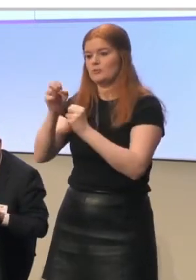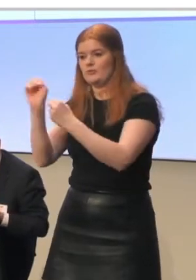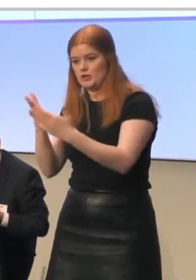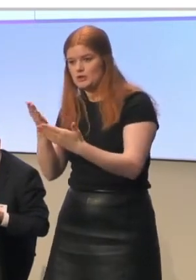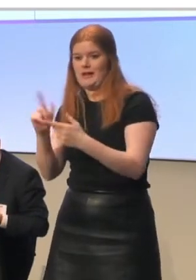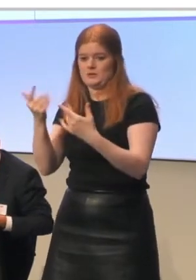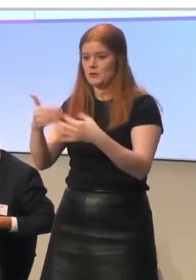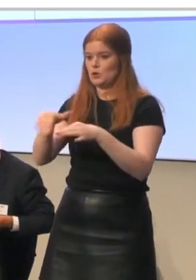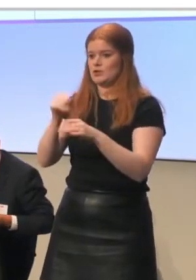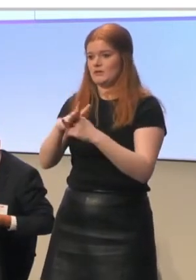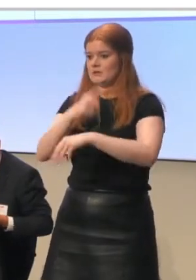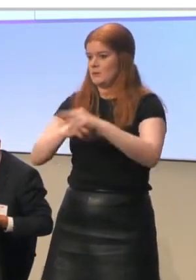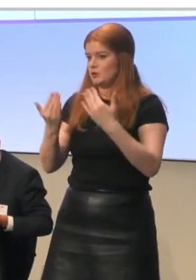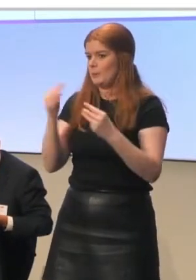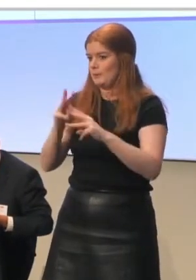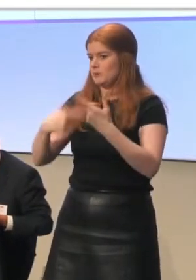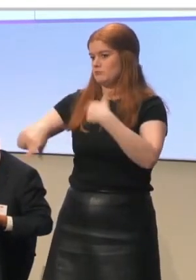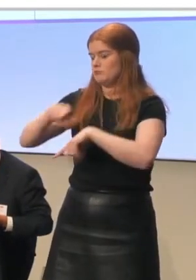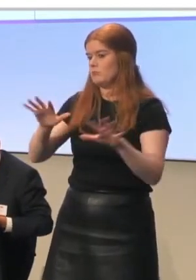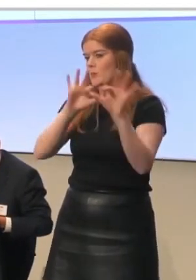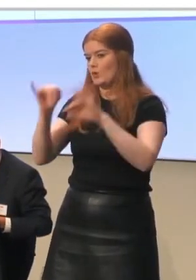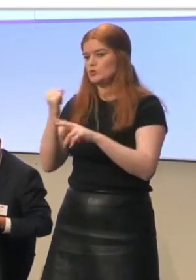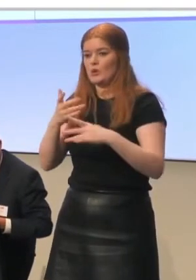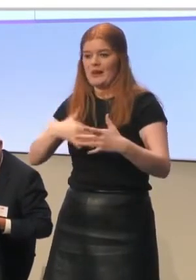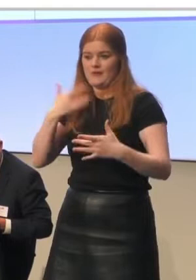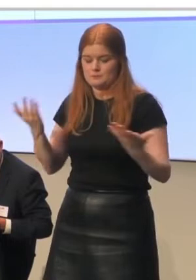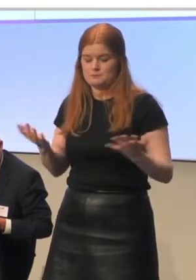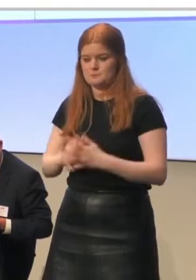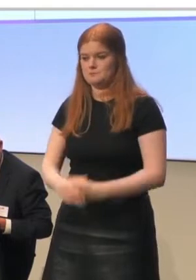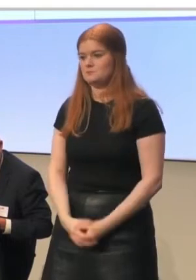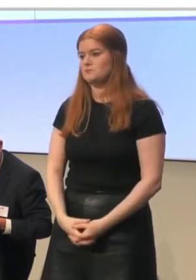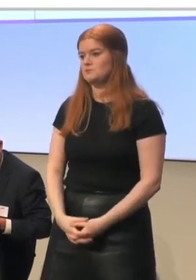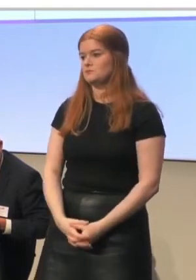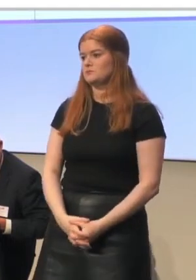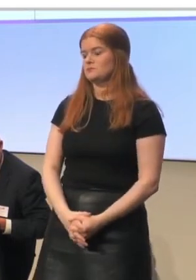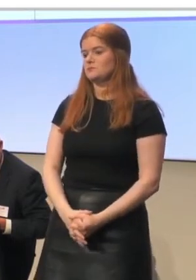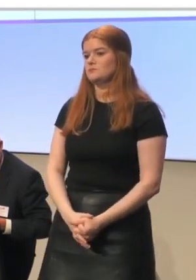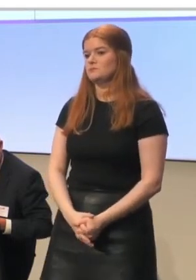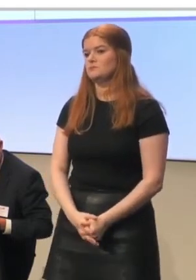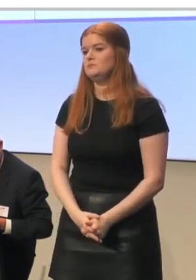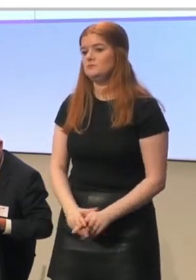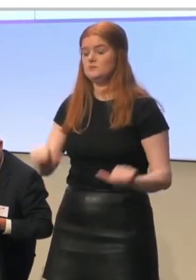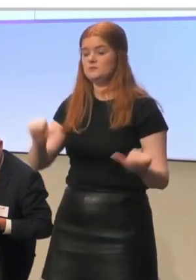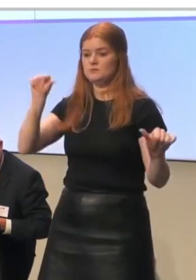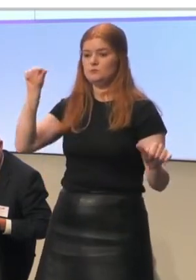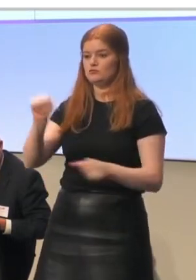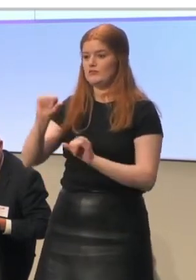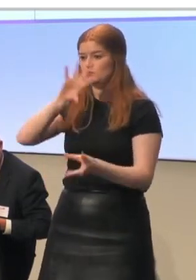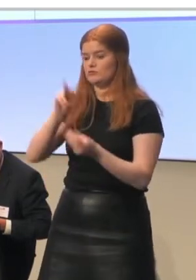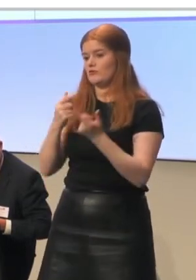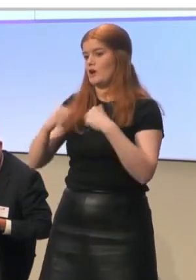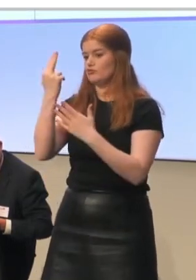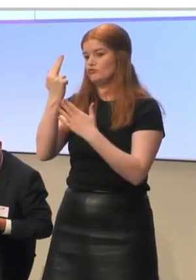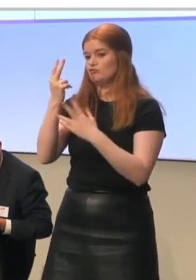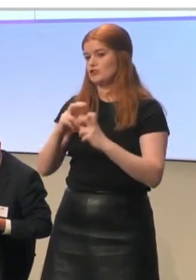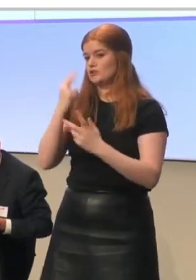the inclusion of disabled young people in post-school life? So just a brief overview of the research